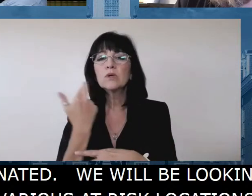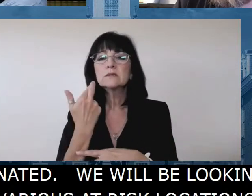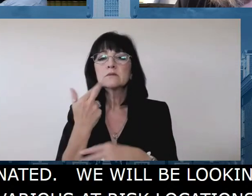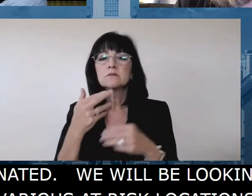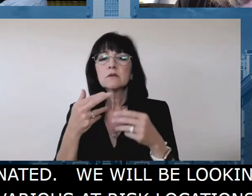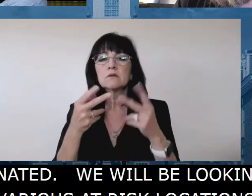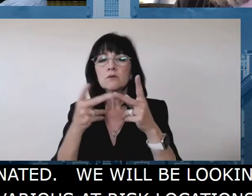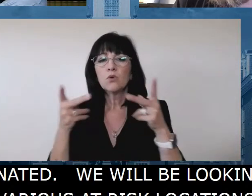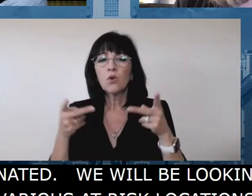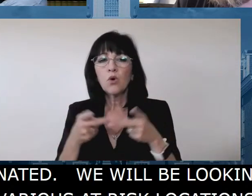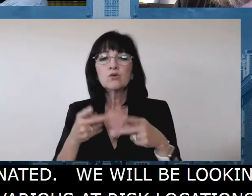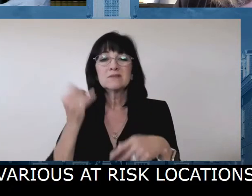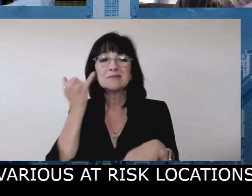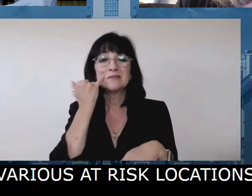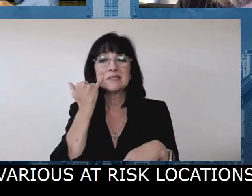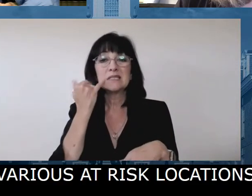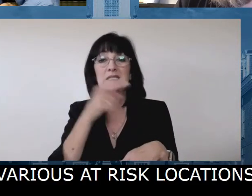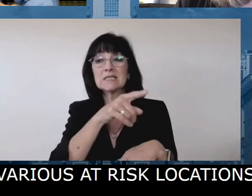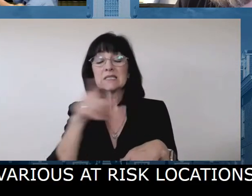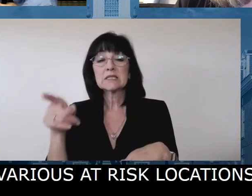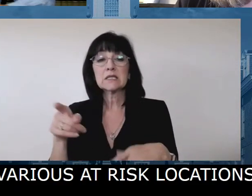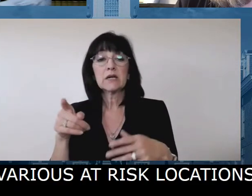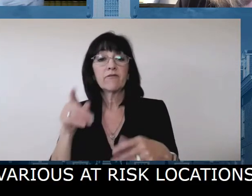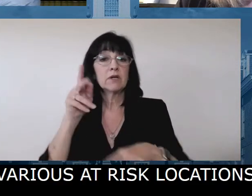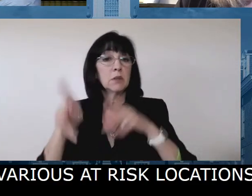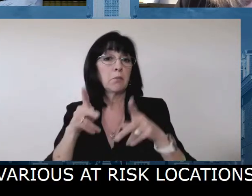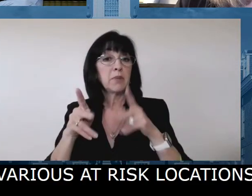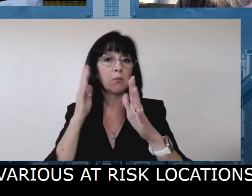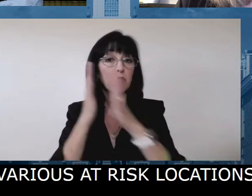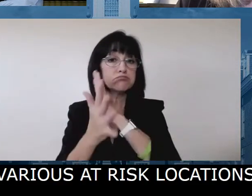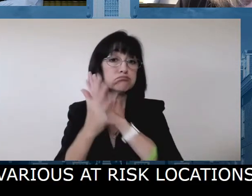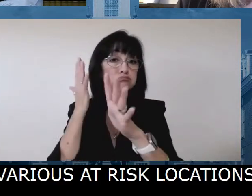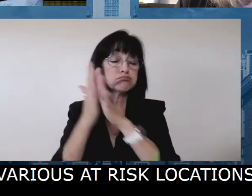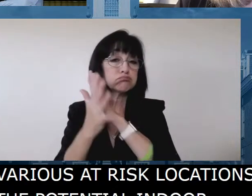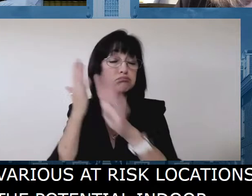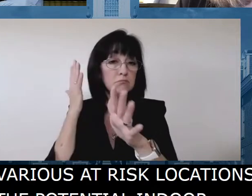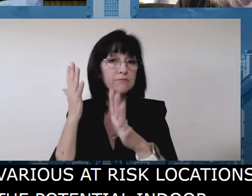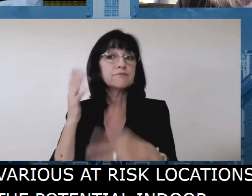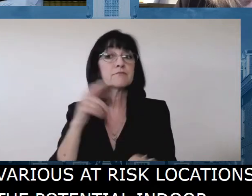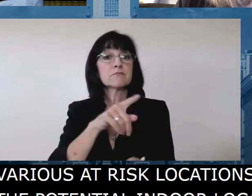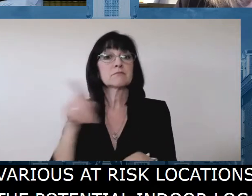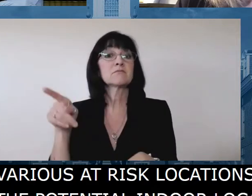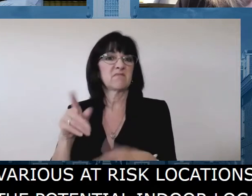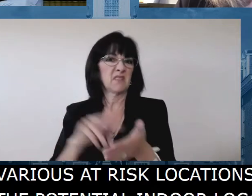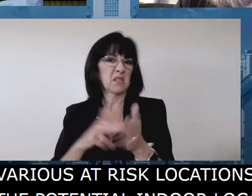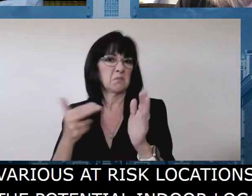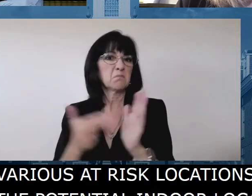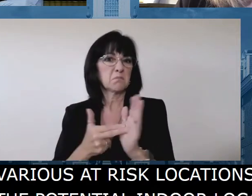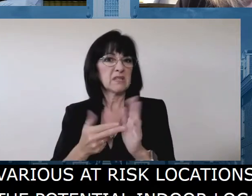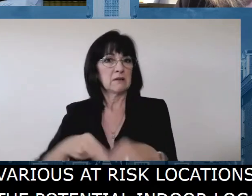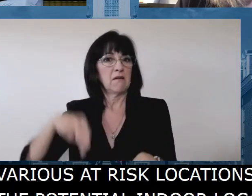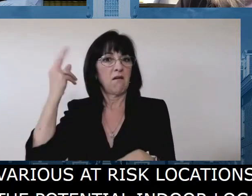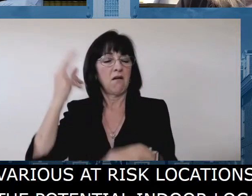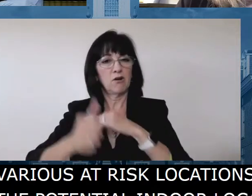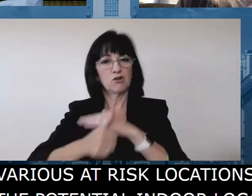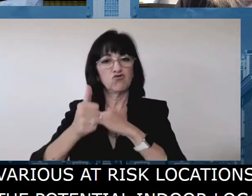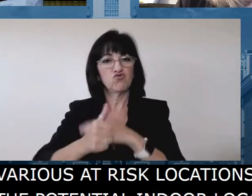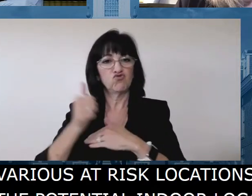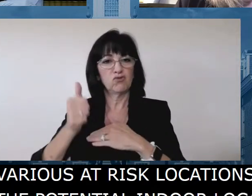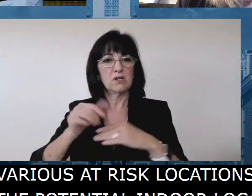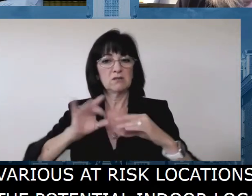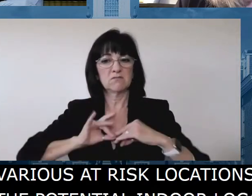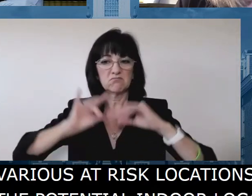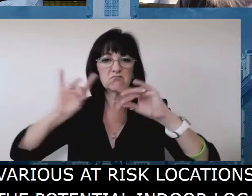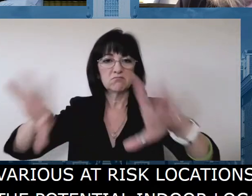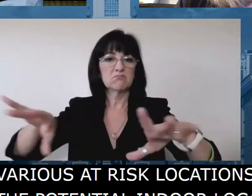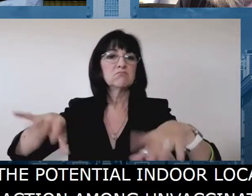of traffic and the potential indoor locations, the potential for interaction among unvaccinated